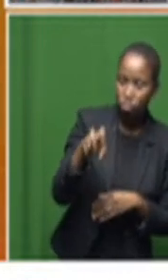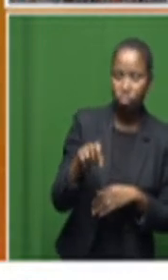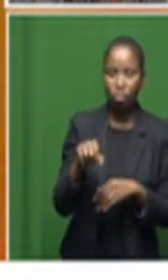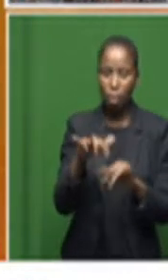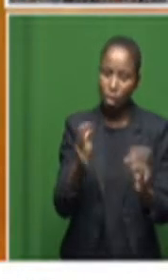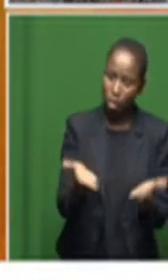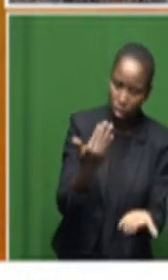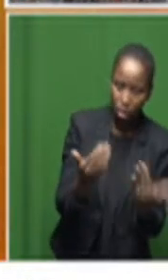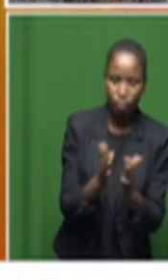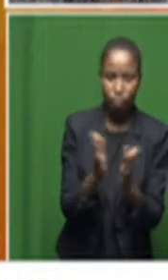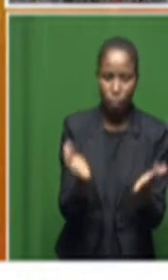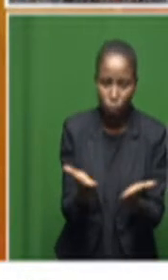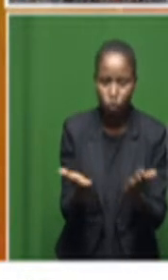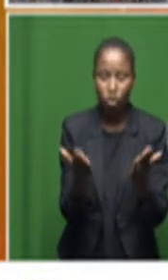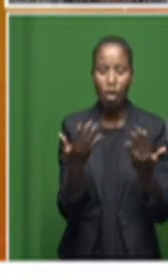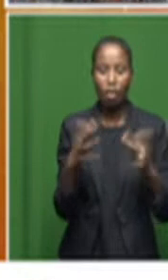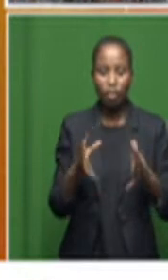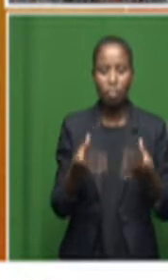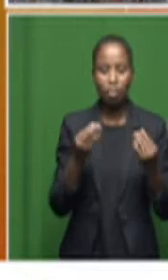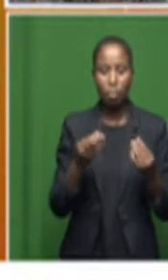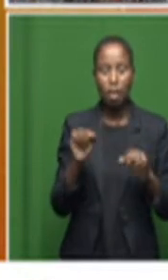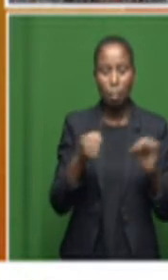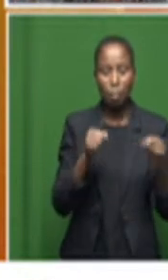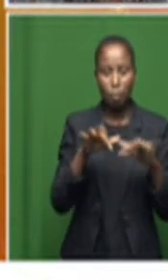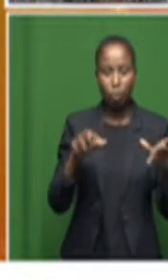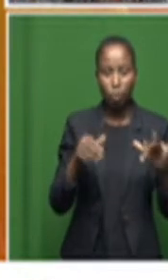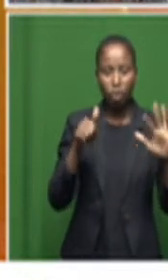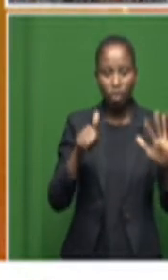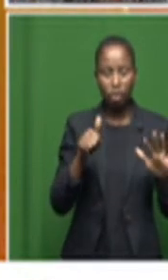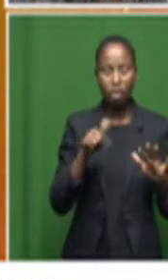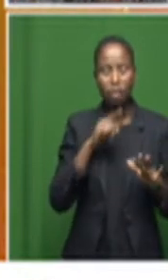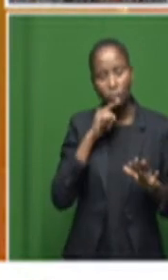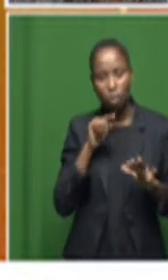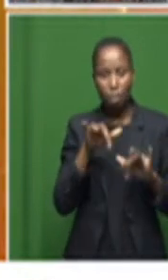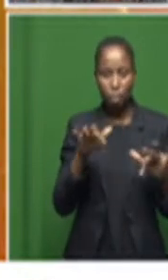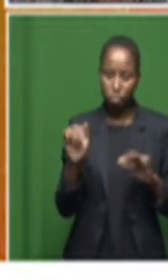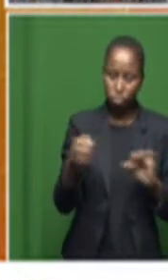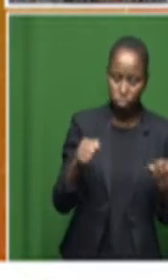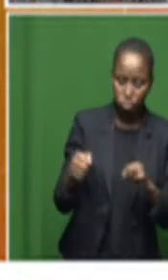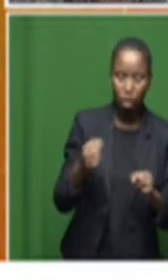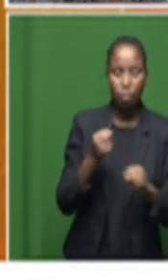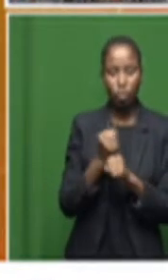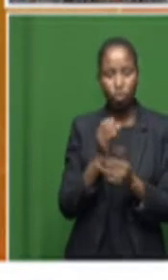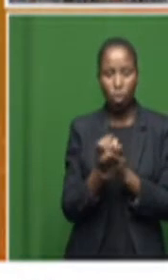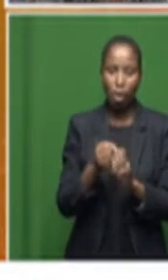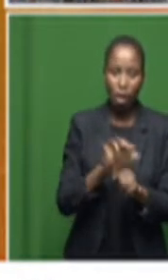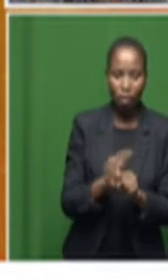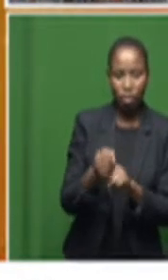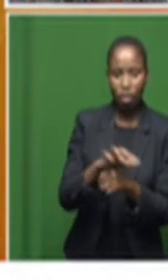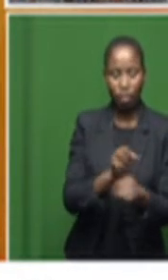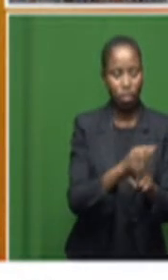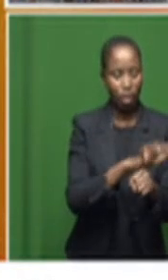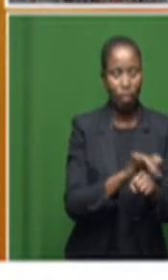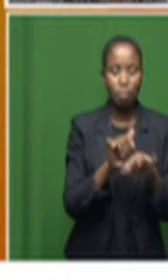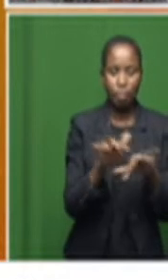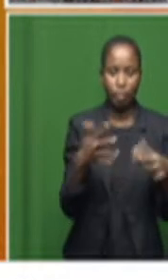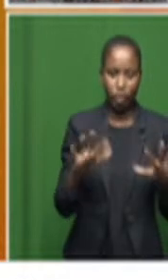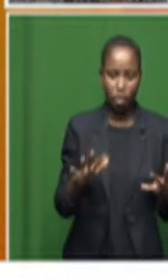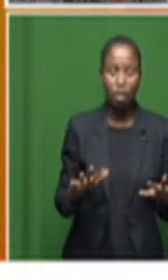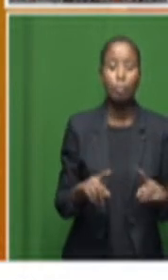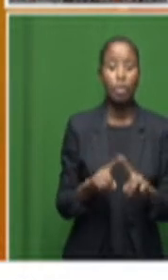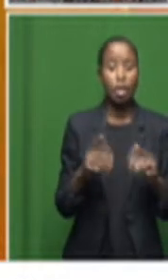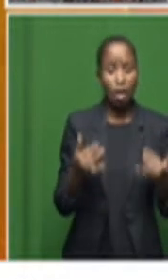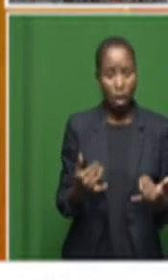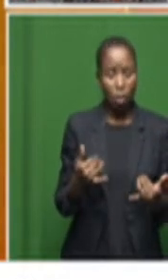employed so that we can make sure we are covering everybody. We are cognizant that at this stage, most